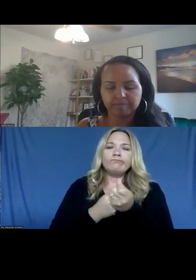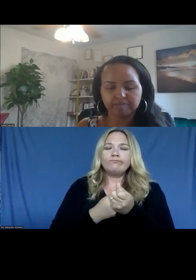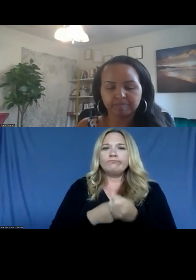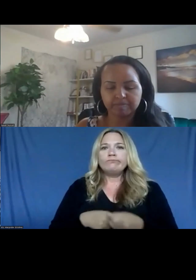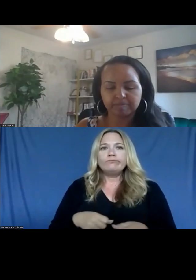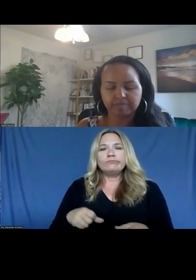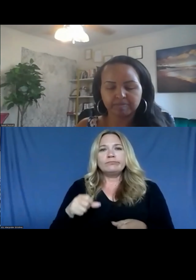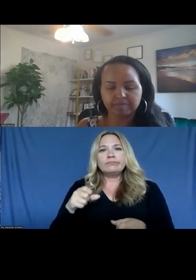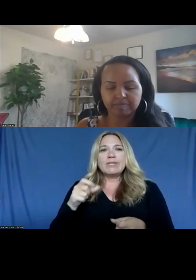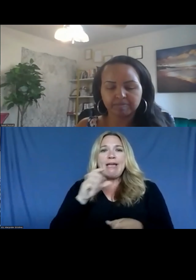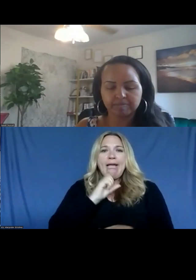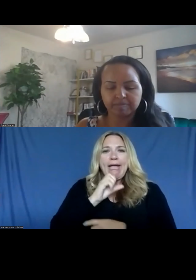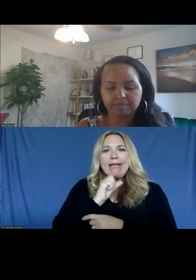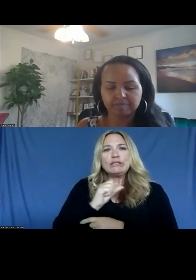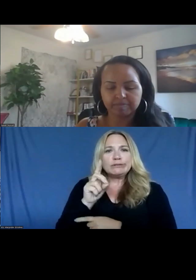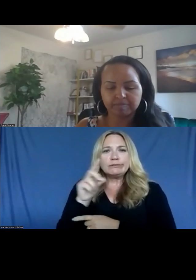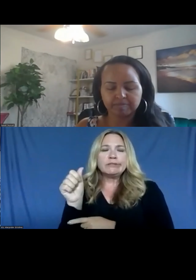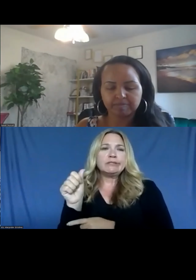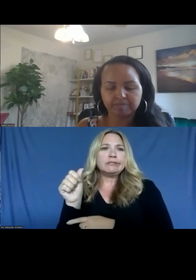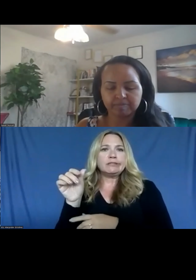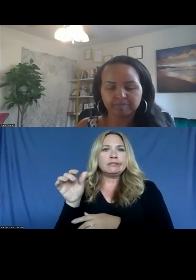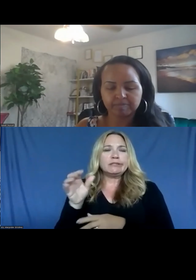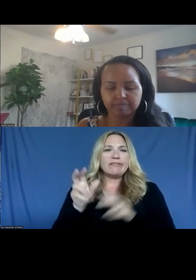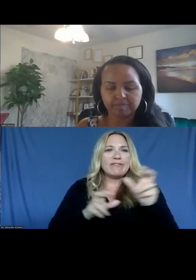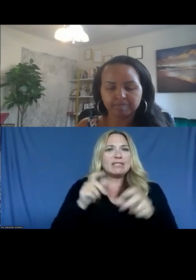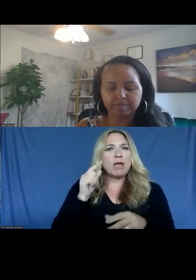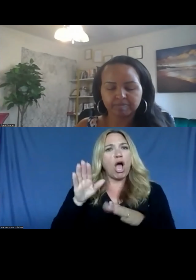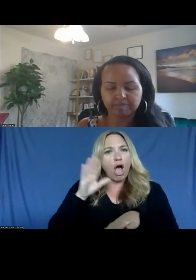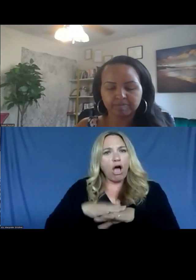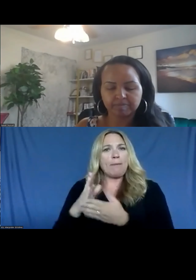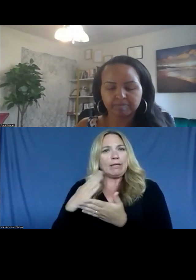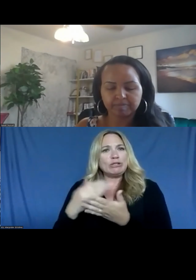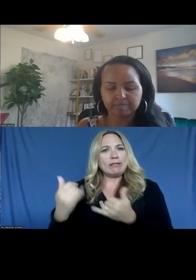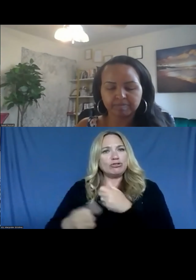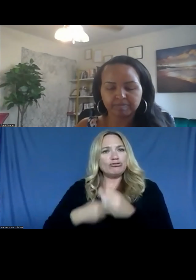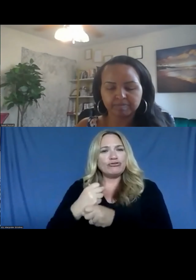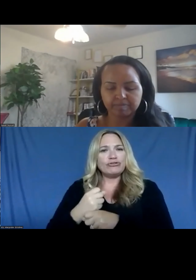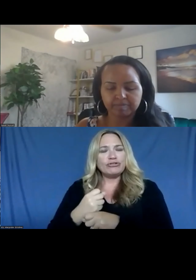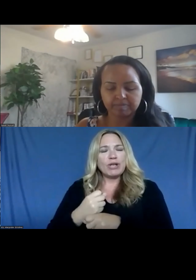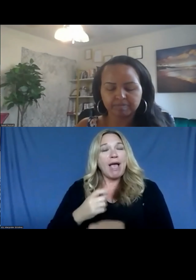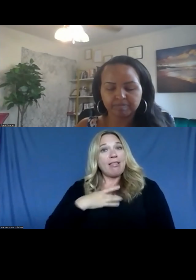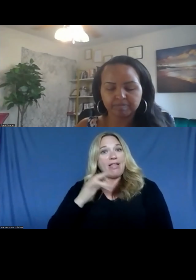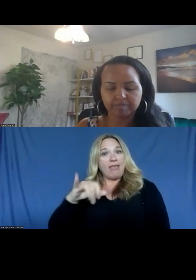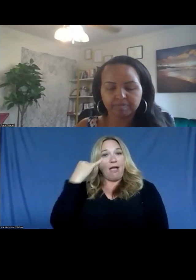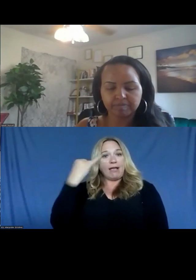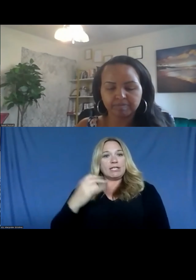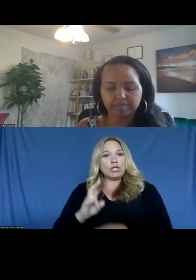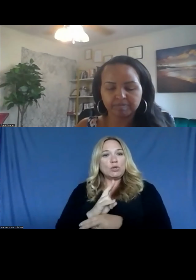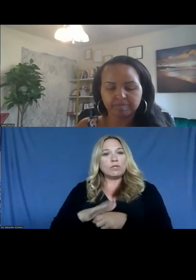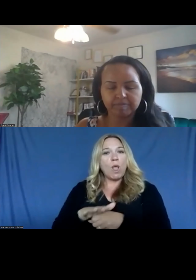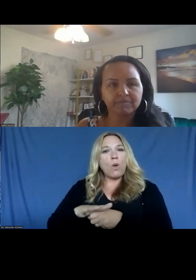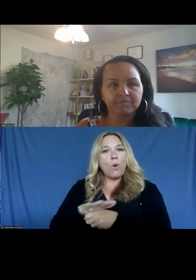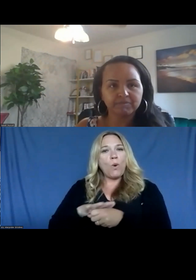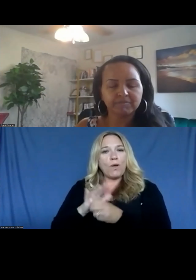and disability friendly investments in the budget this year. But I love that idea of really kind of leveraging our local network,